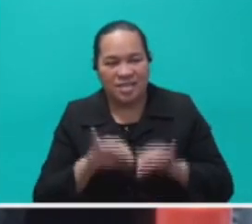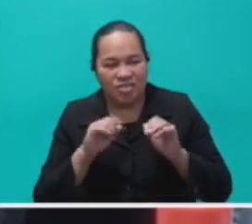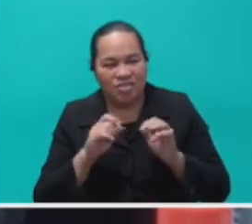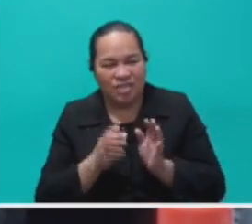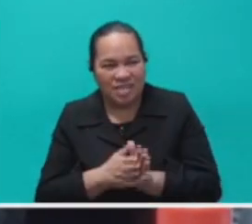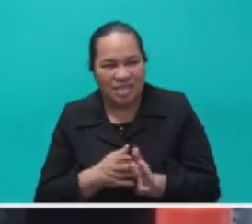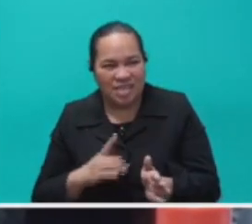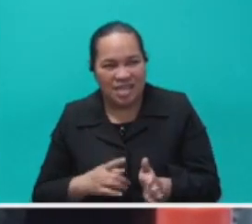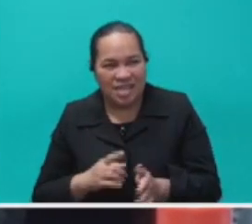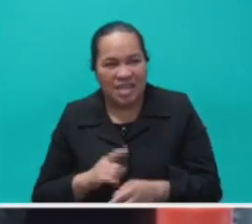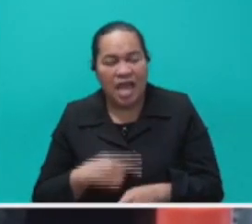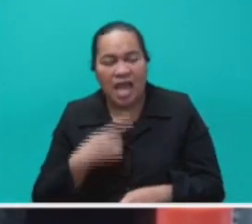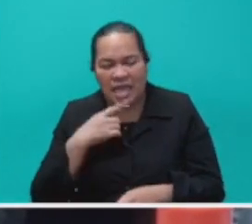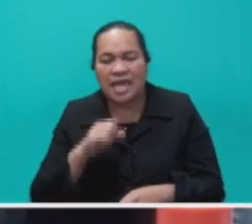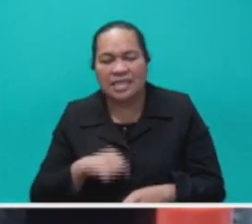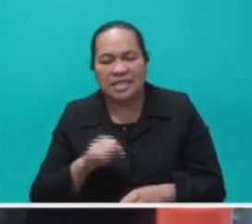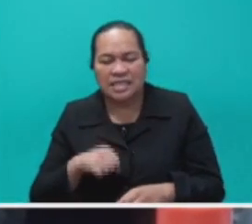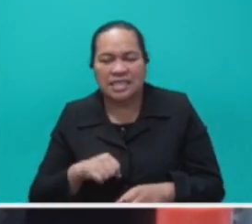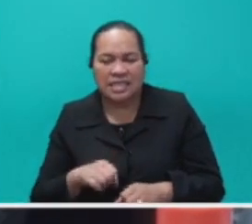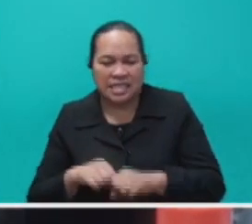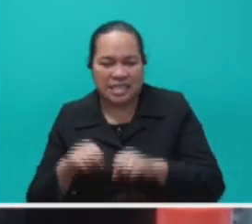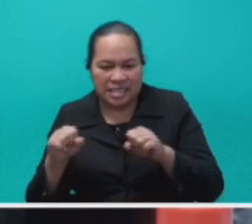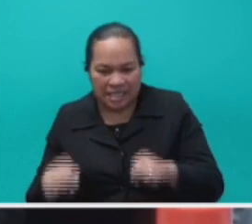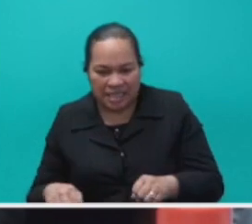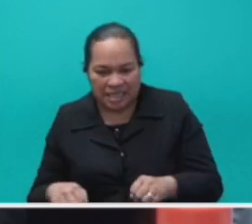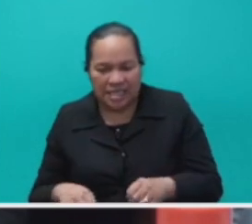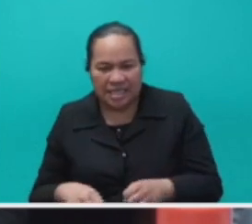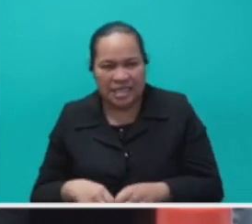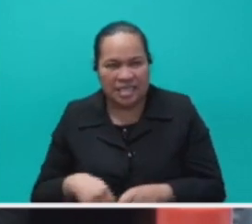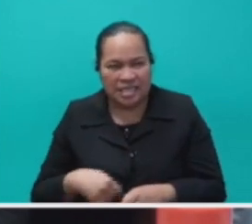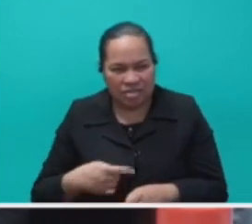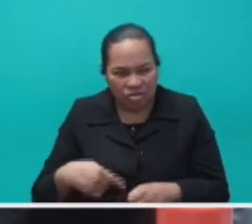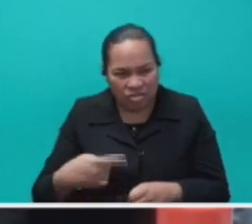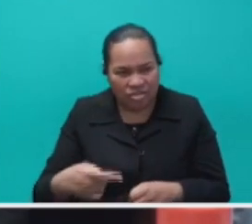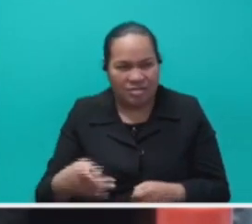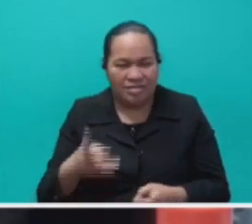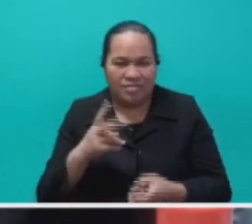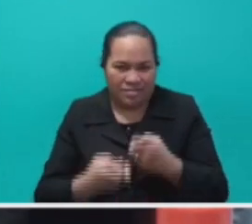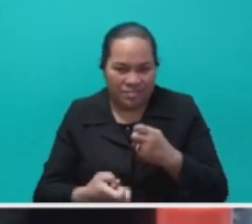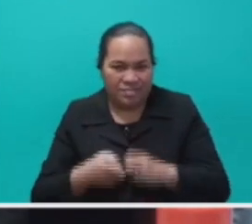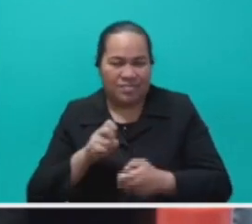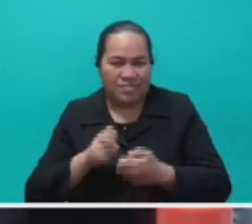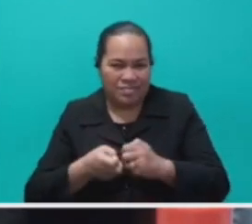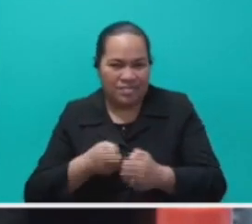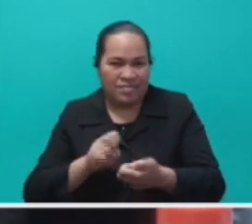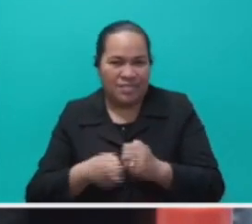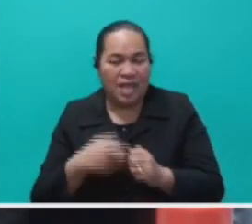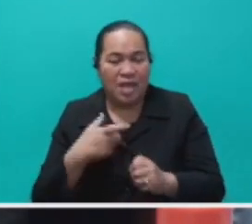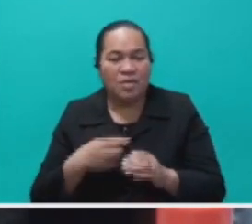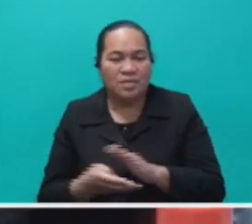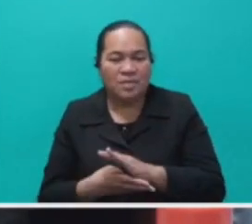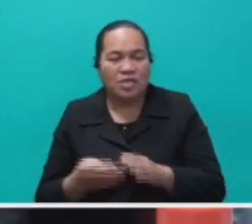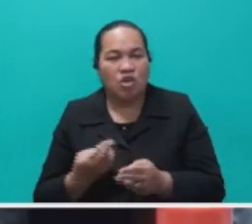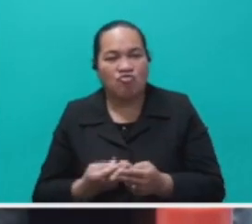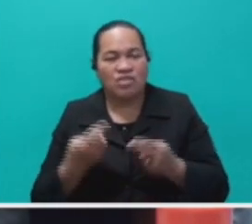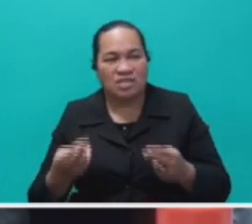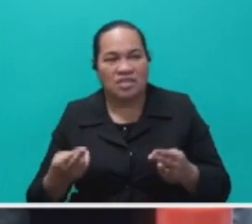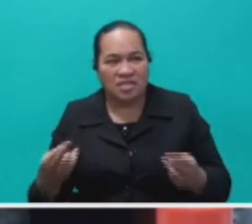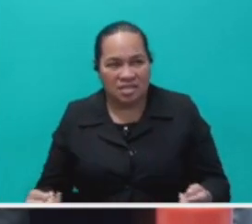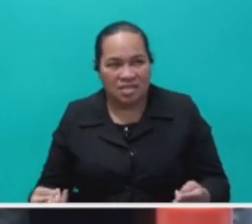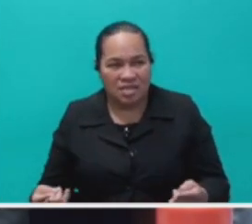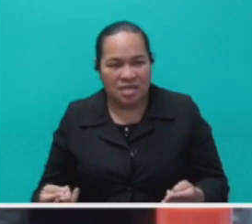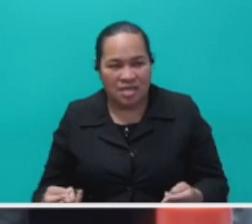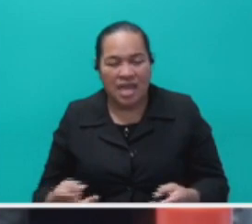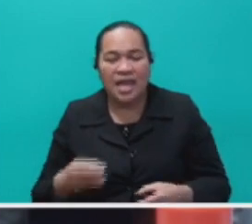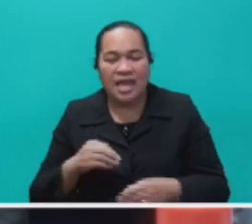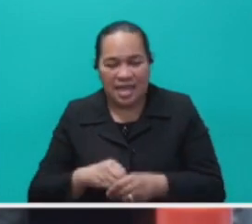court system is systematic, it's chronic, because it's based on the resources, it's based on the